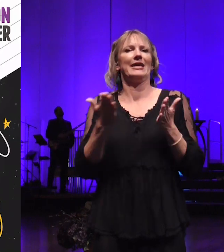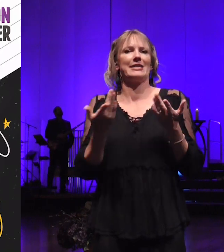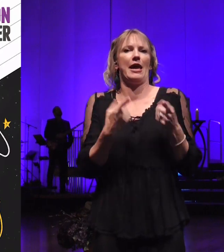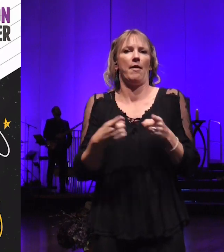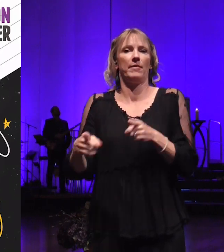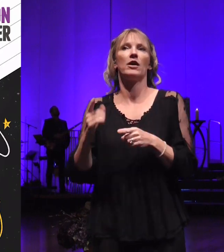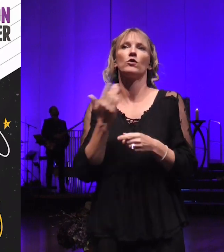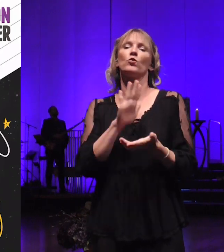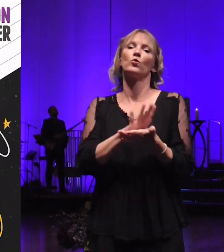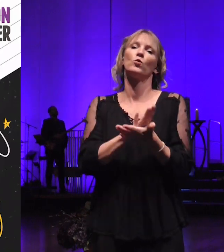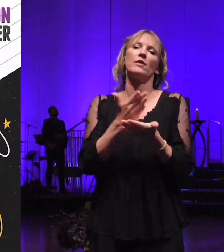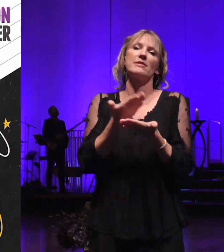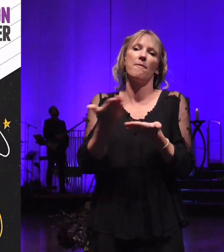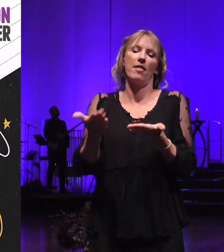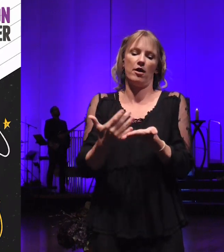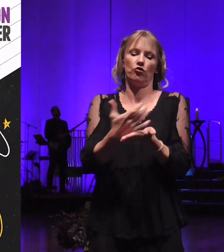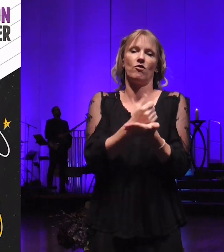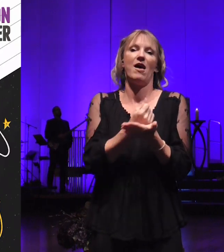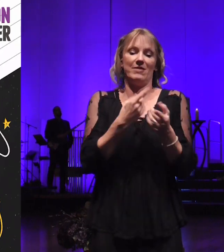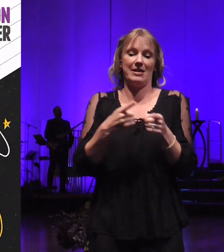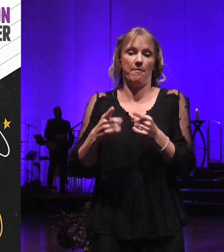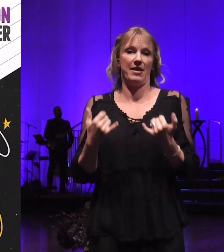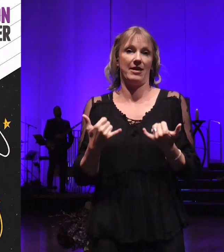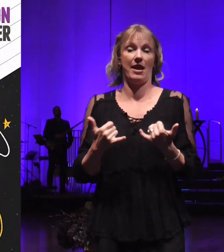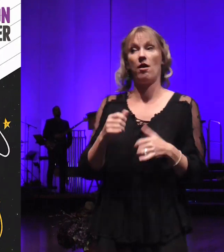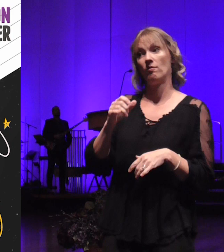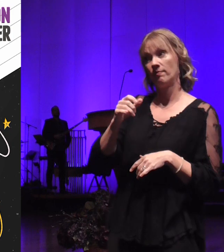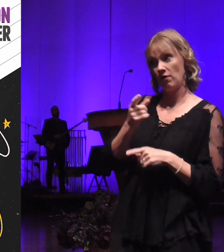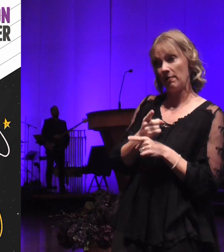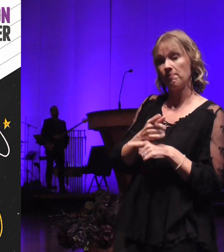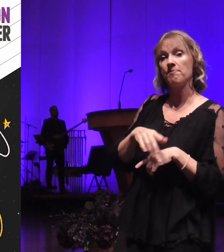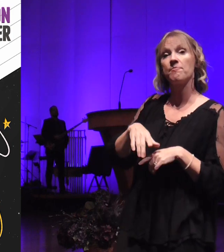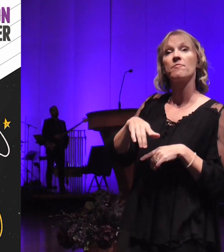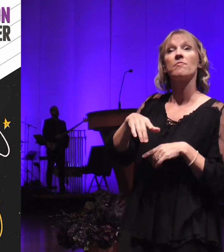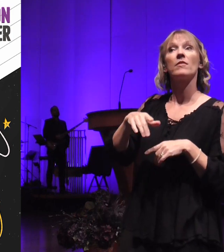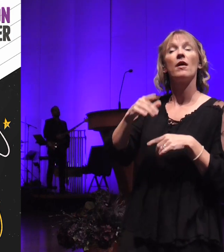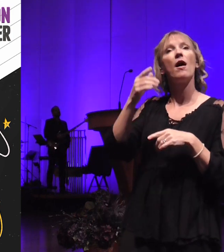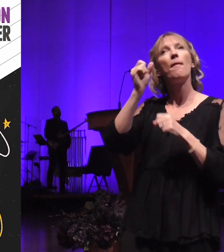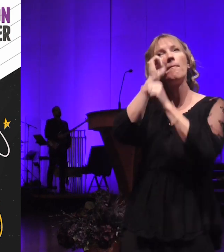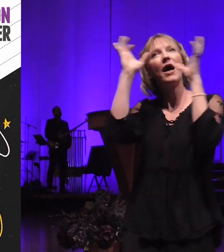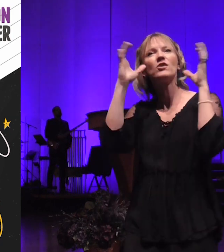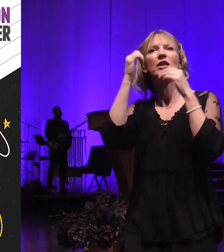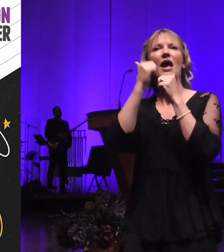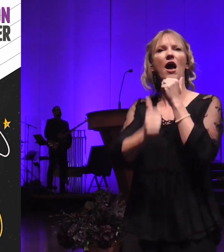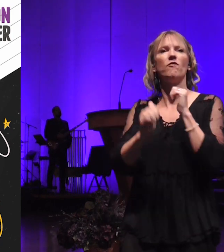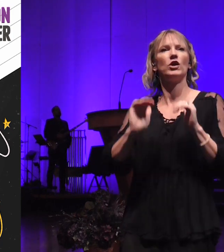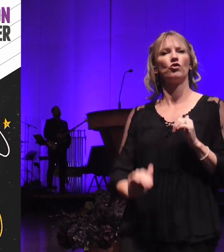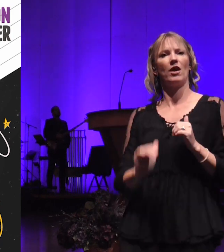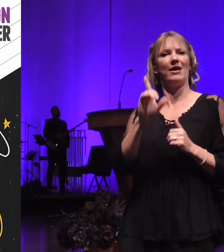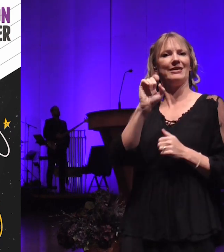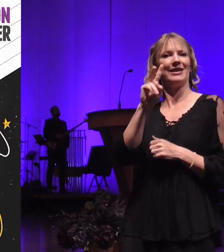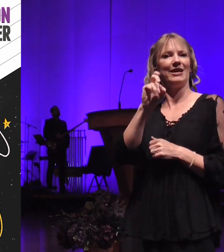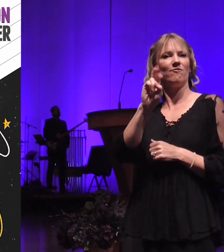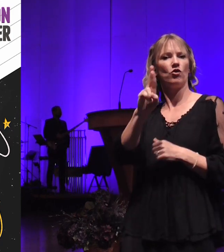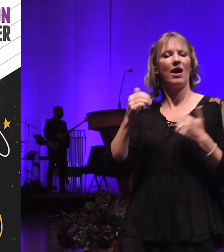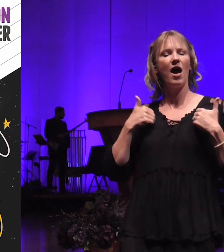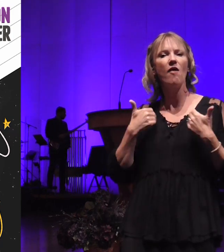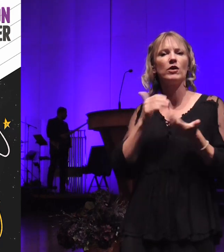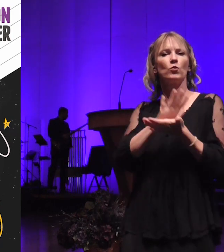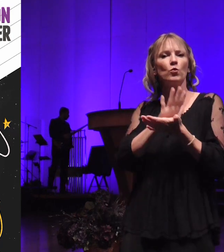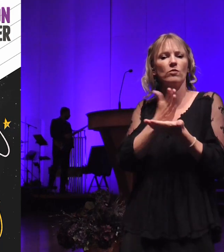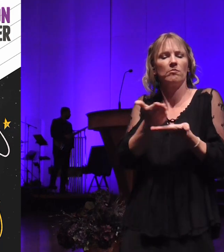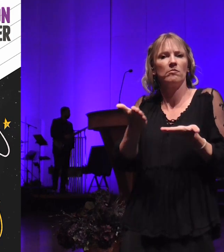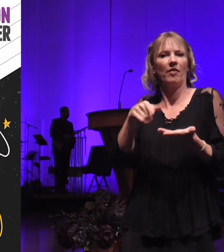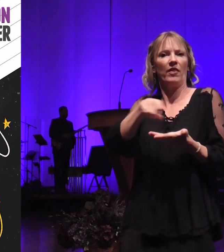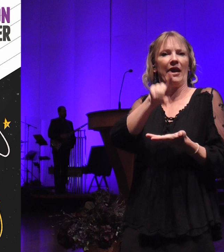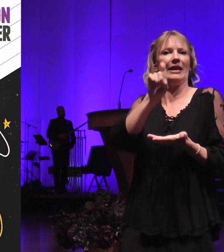school supply drive is underway, isn't it, Josh? Imagine every kid in Denver, Michelle, having all the supplies that they need to go to school. It's the same